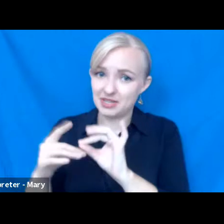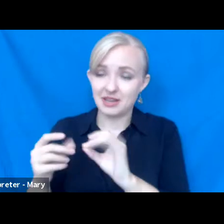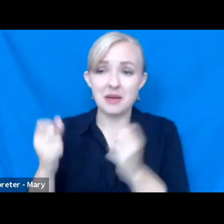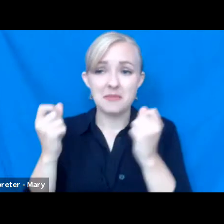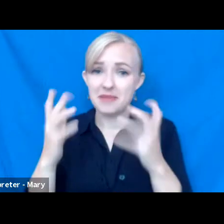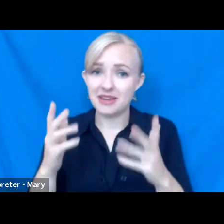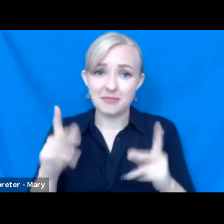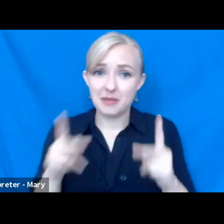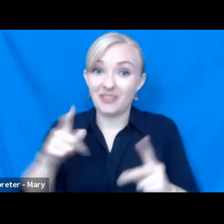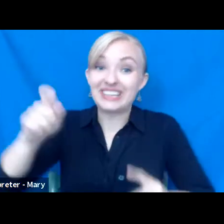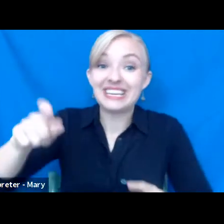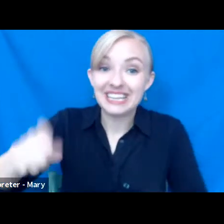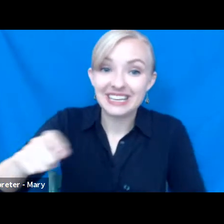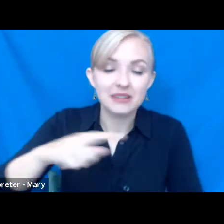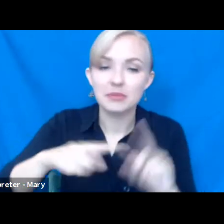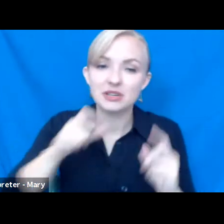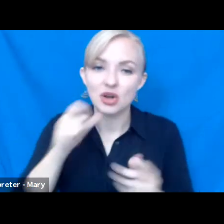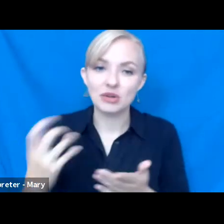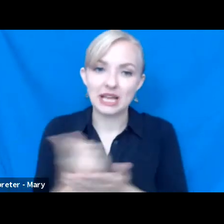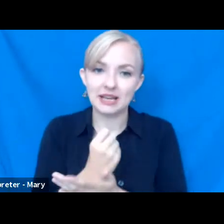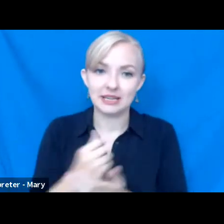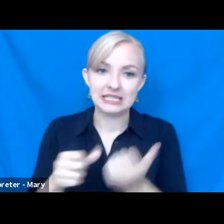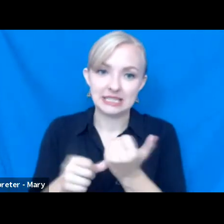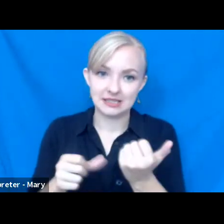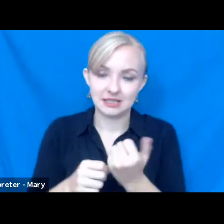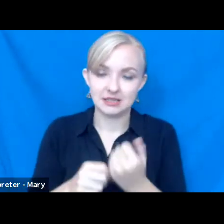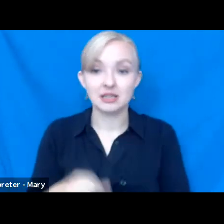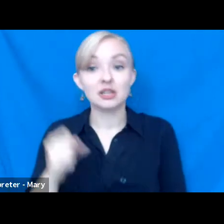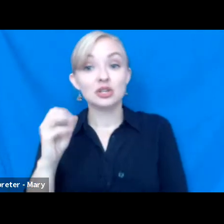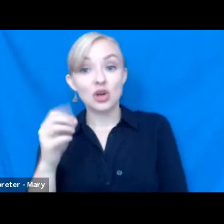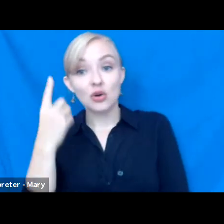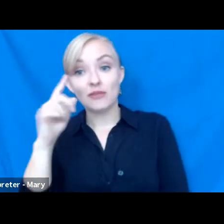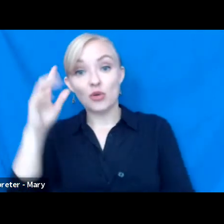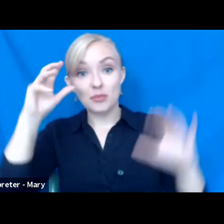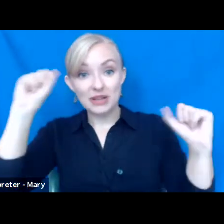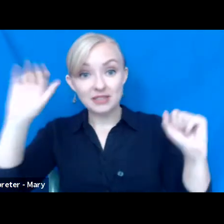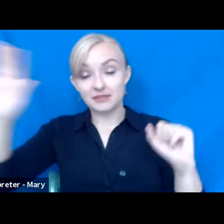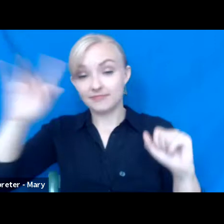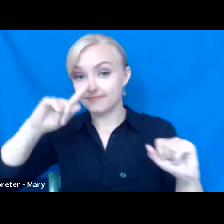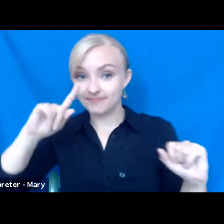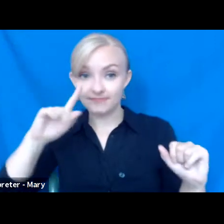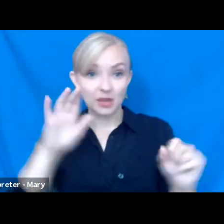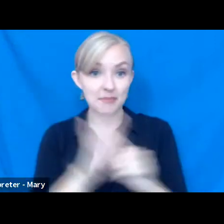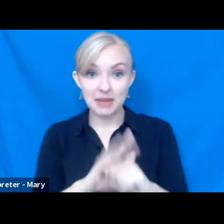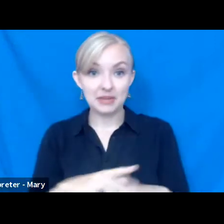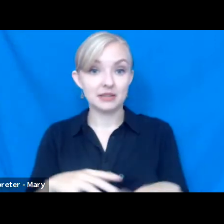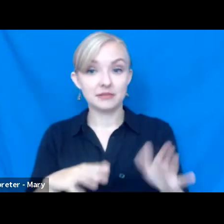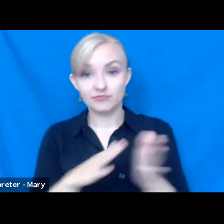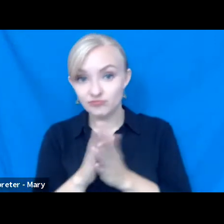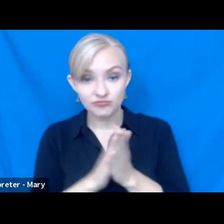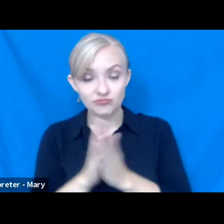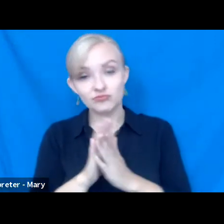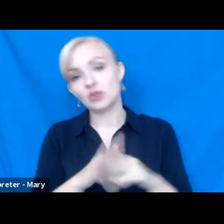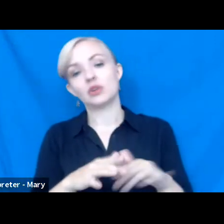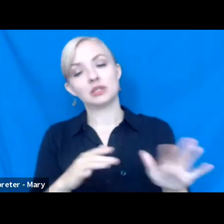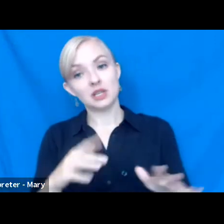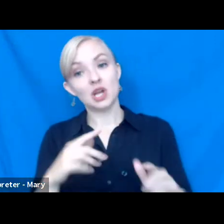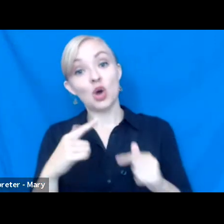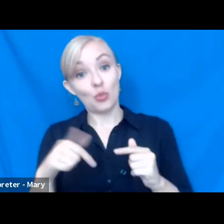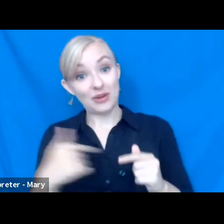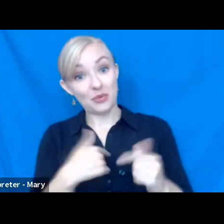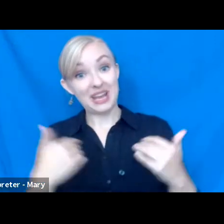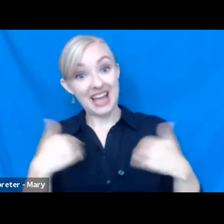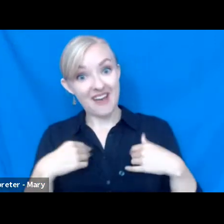And you know, as a plug for the administration and the president's commitment to moving us toward a day when we have universal